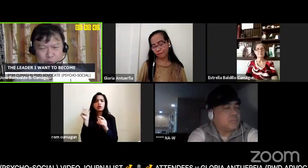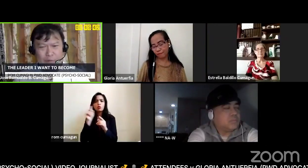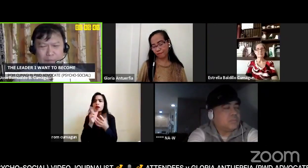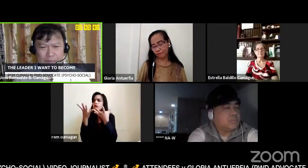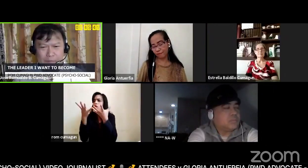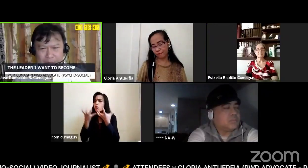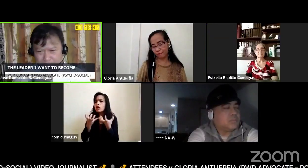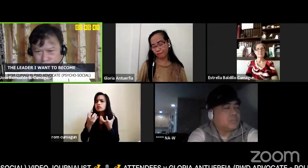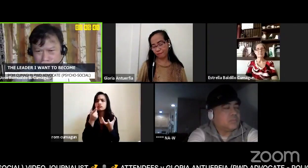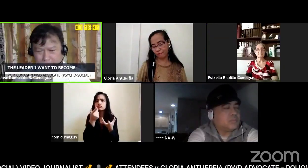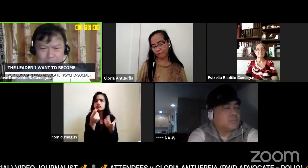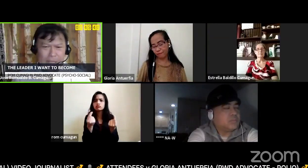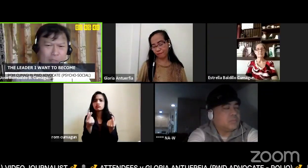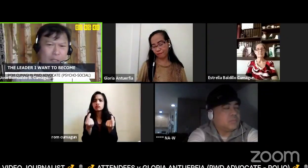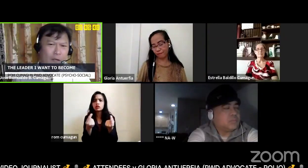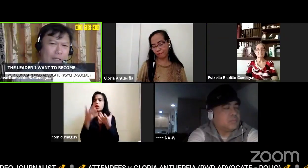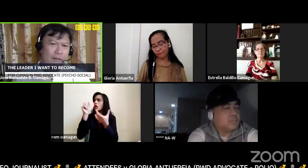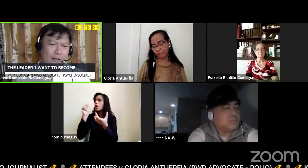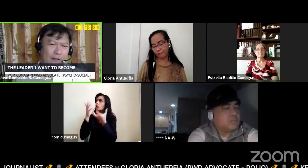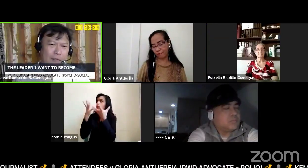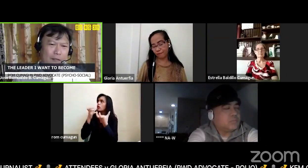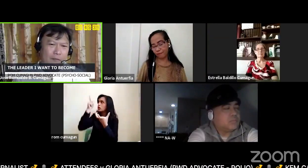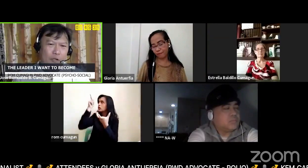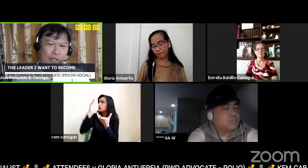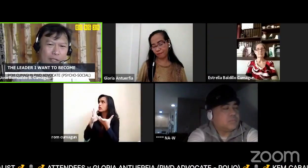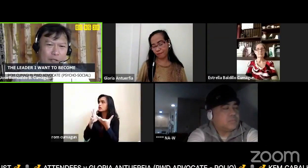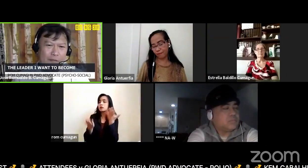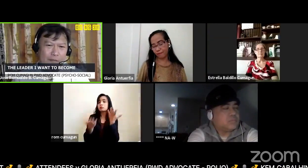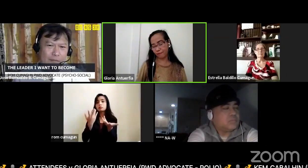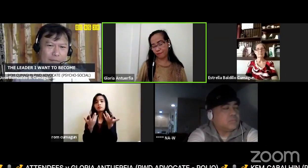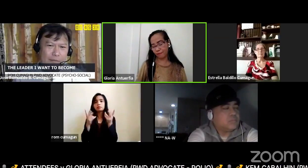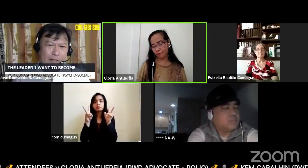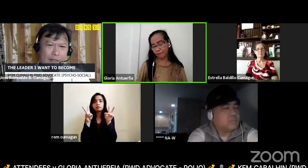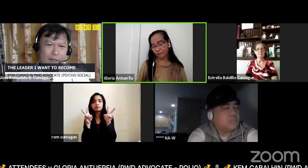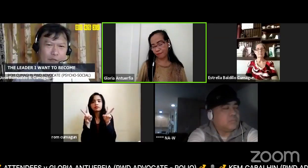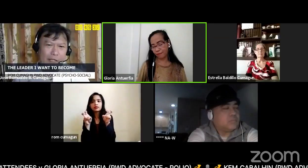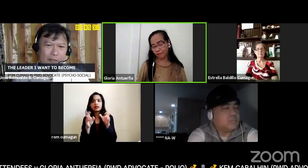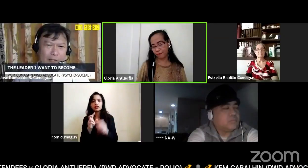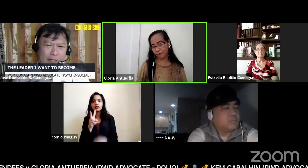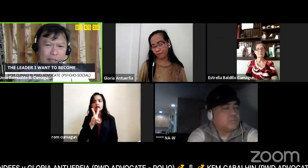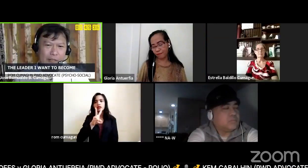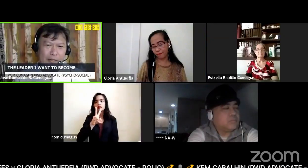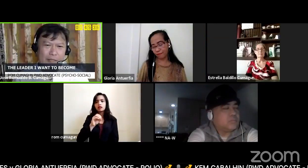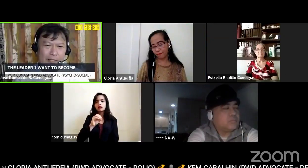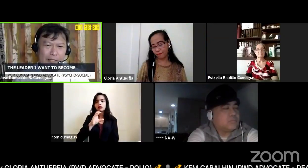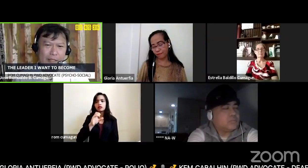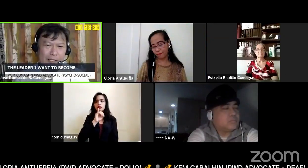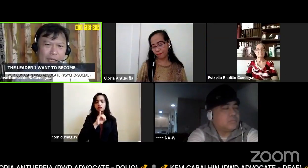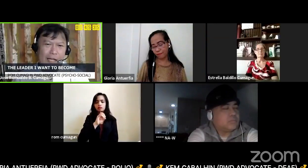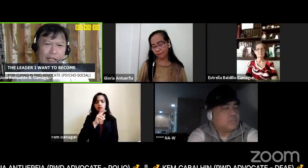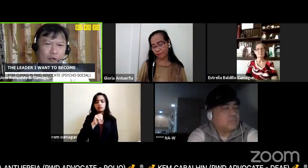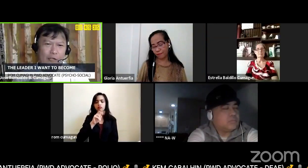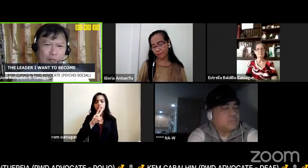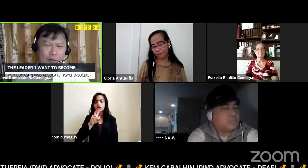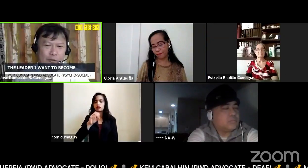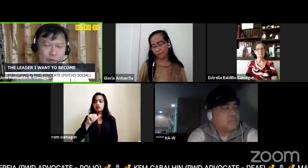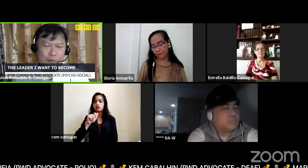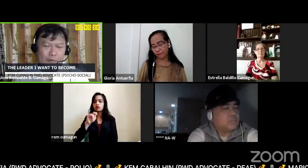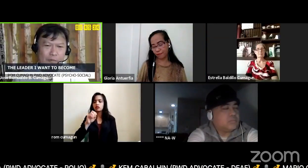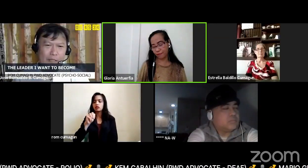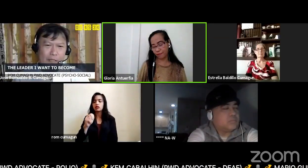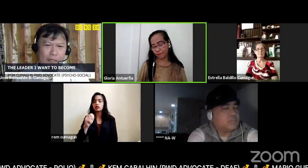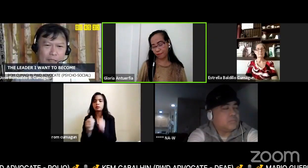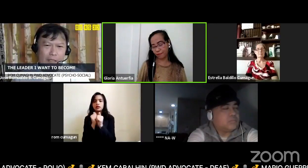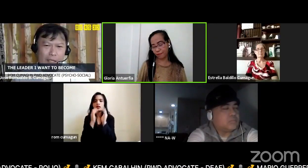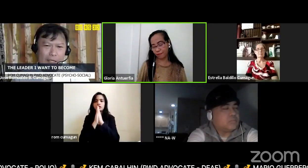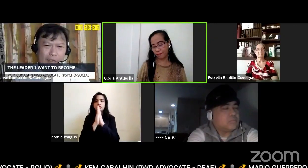wants you to do. Maybe we call it vocation. Your vocation. What is God calling you